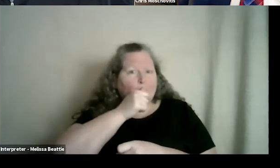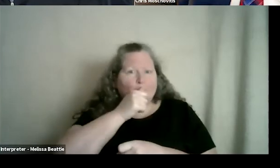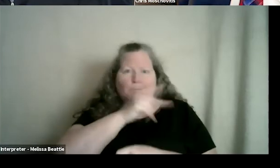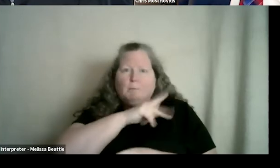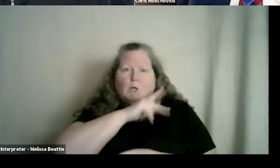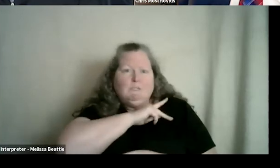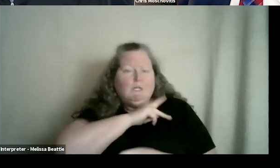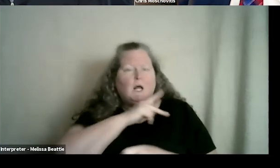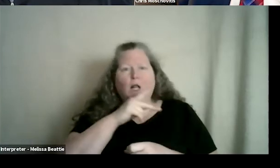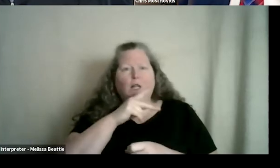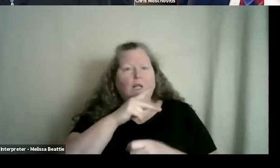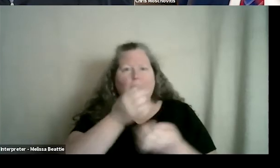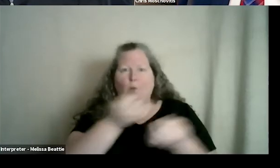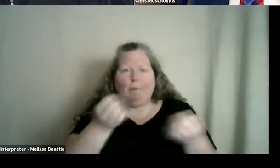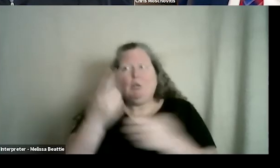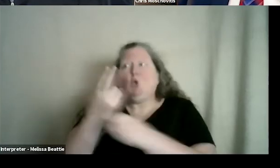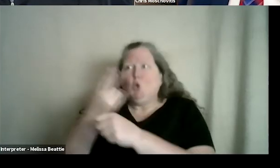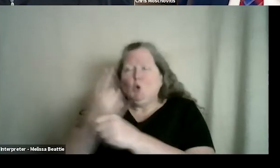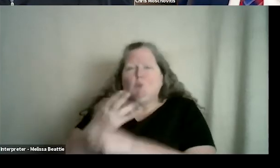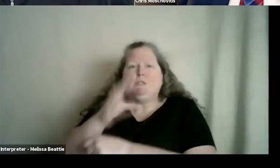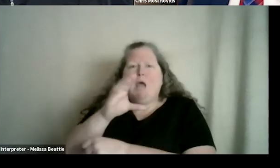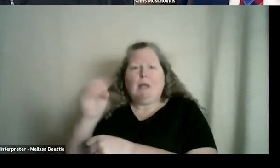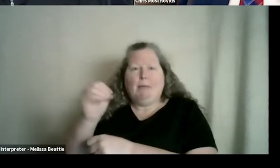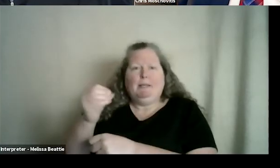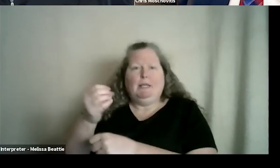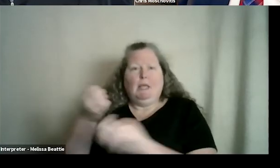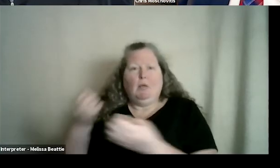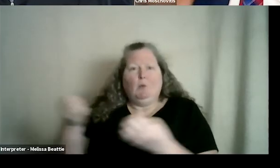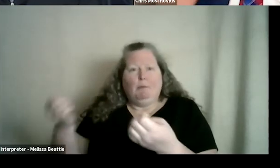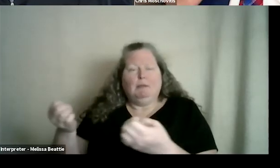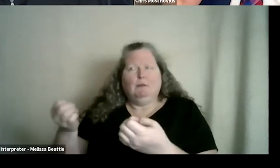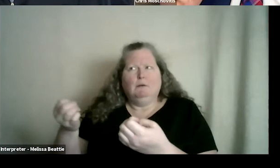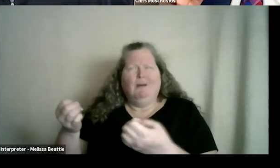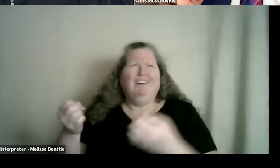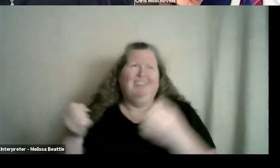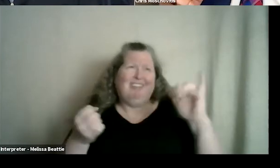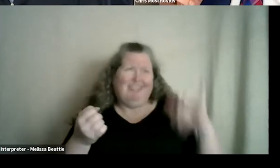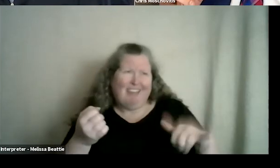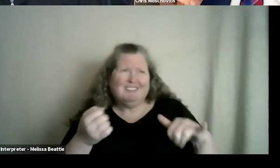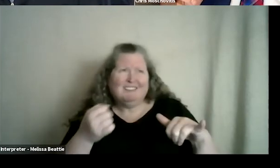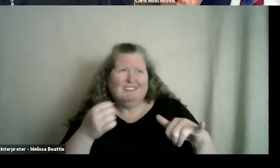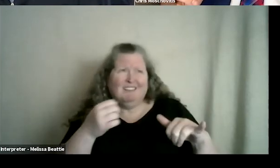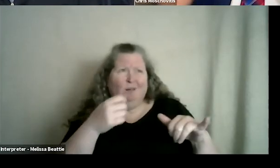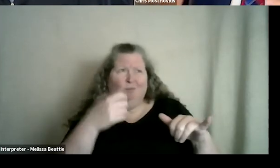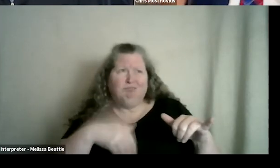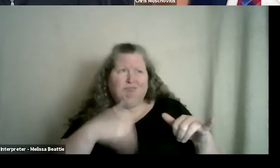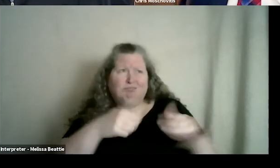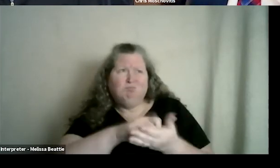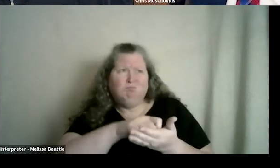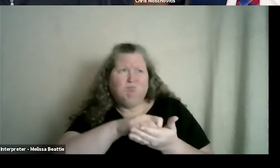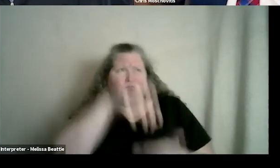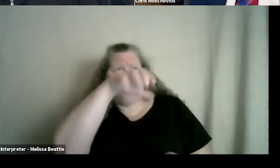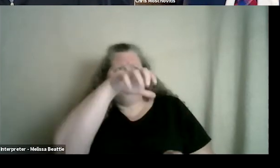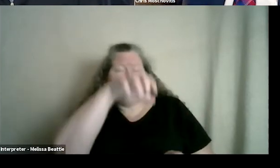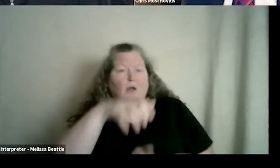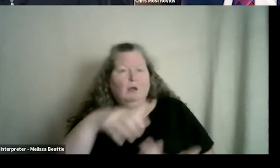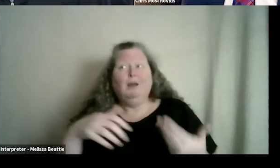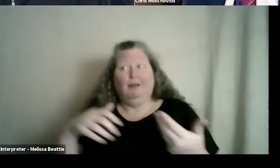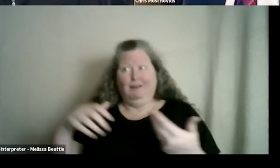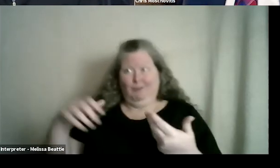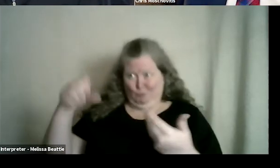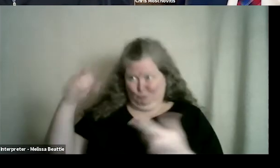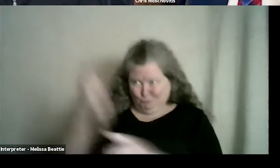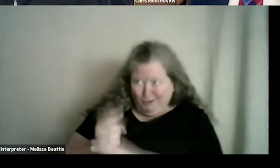that's provided by the company. Well, yeah, that's going to cost an arm and a leg. Right. So how much is that worth it to